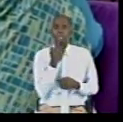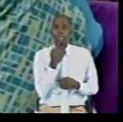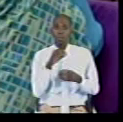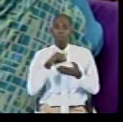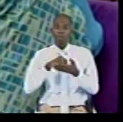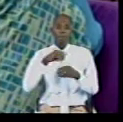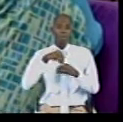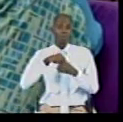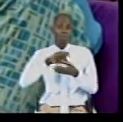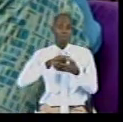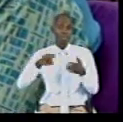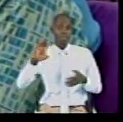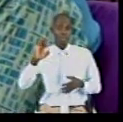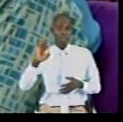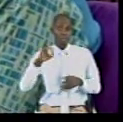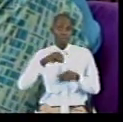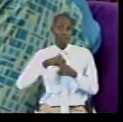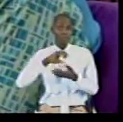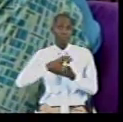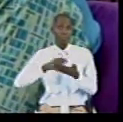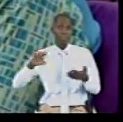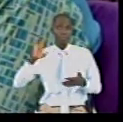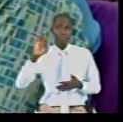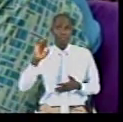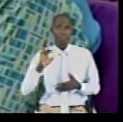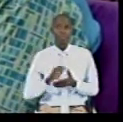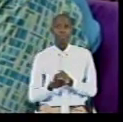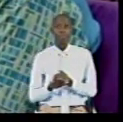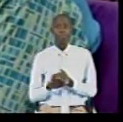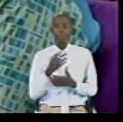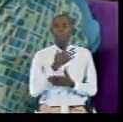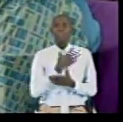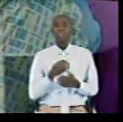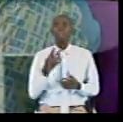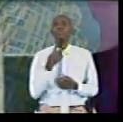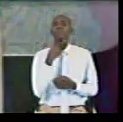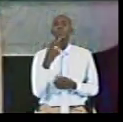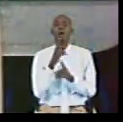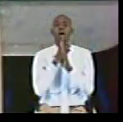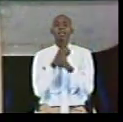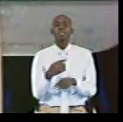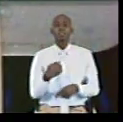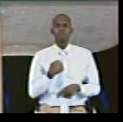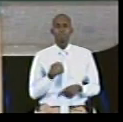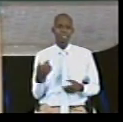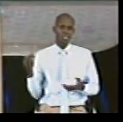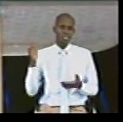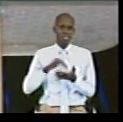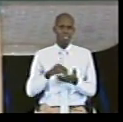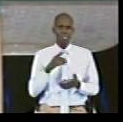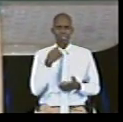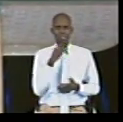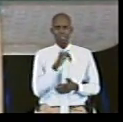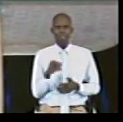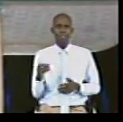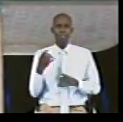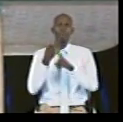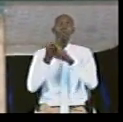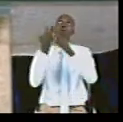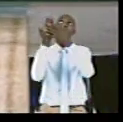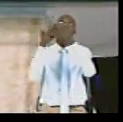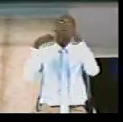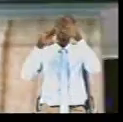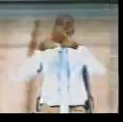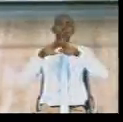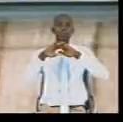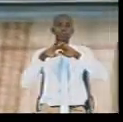And then it says in verse 9, but the voice answered me again from heaven. That should